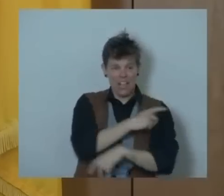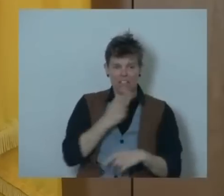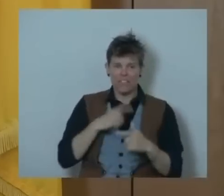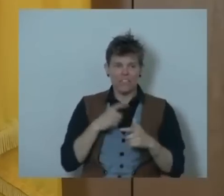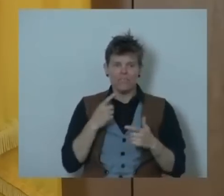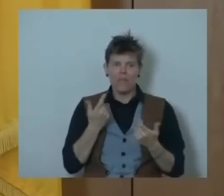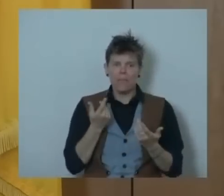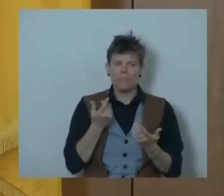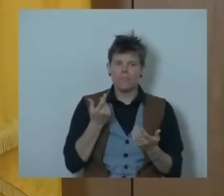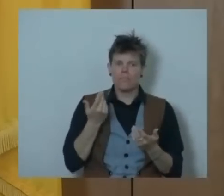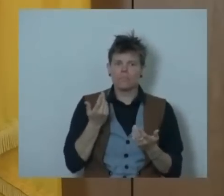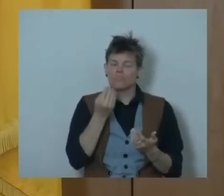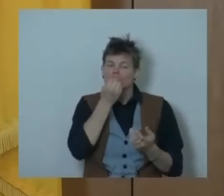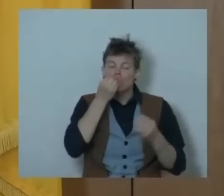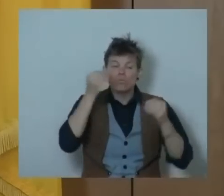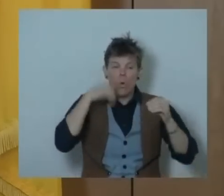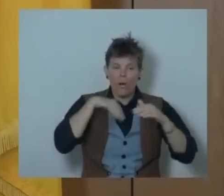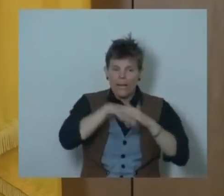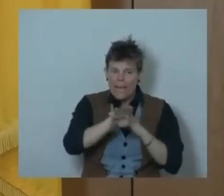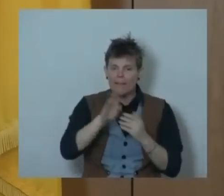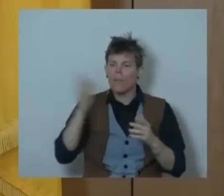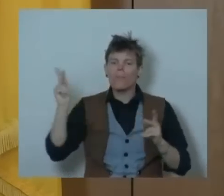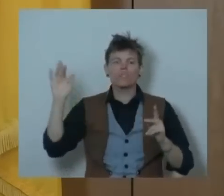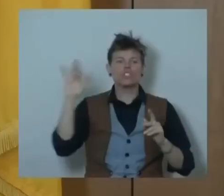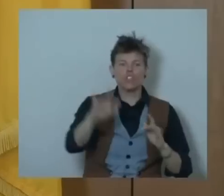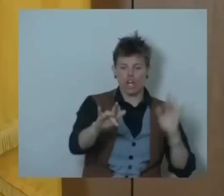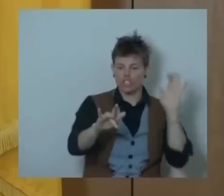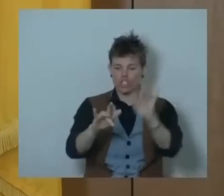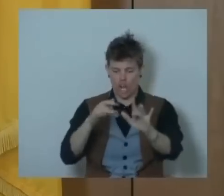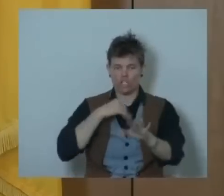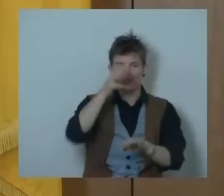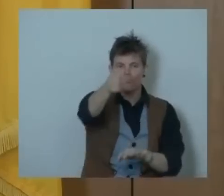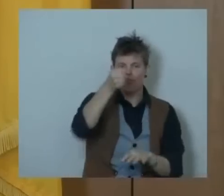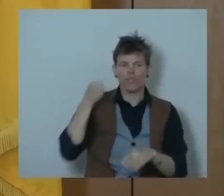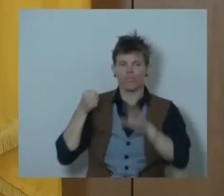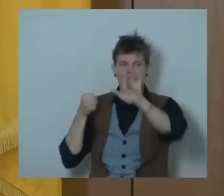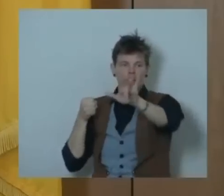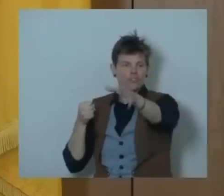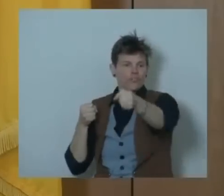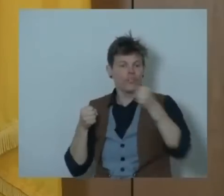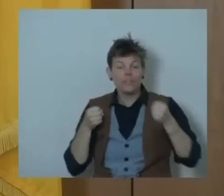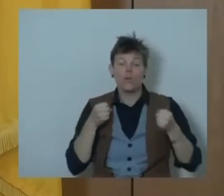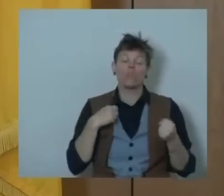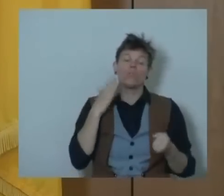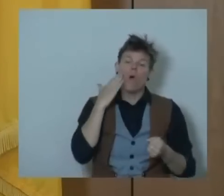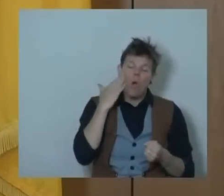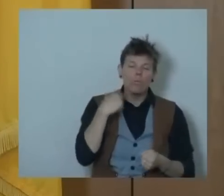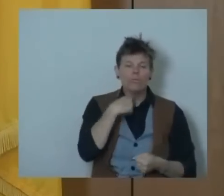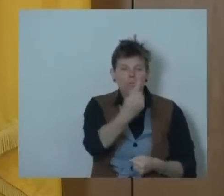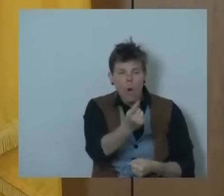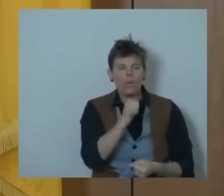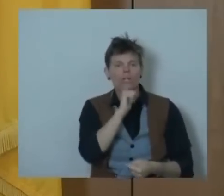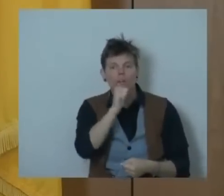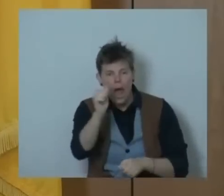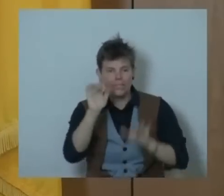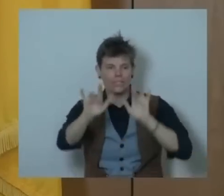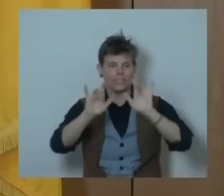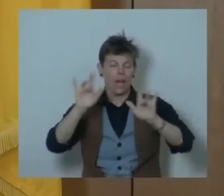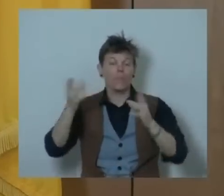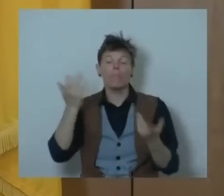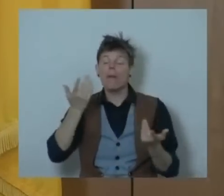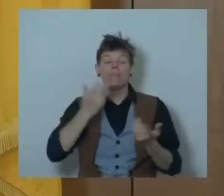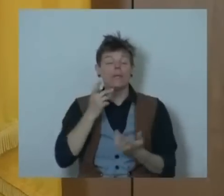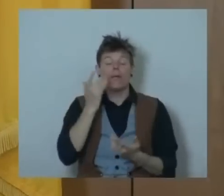a grocery store. You might have, even though we asked you not to, shook hands with a